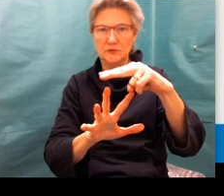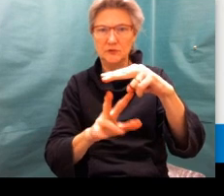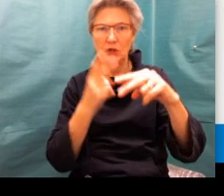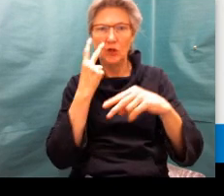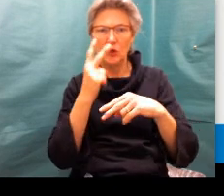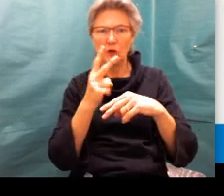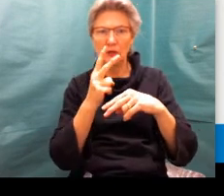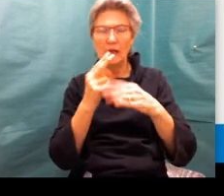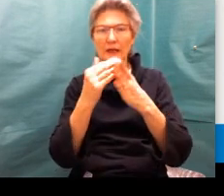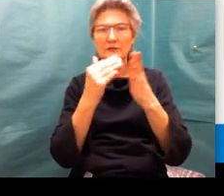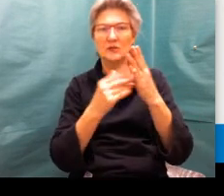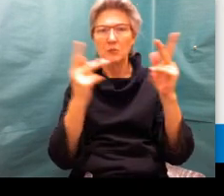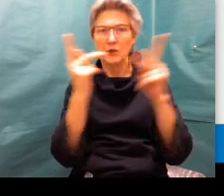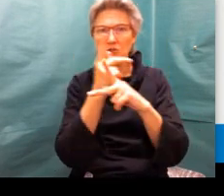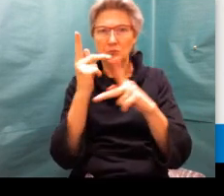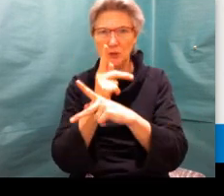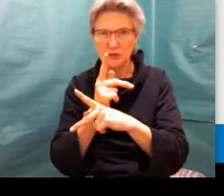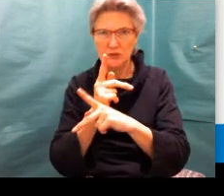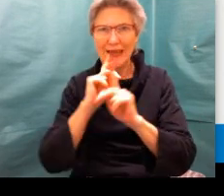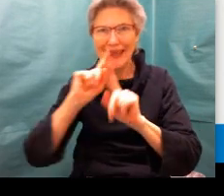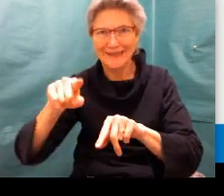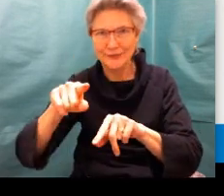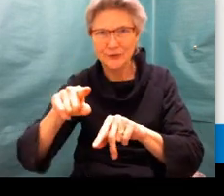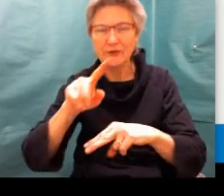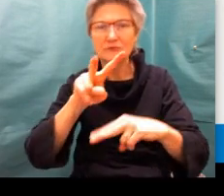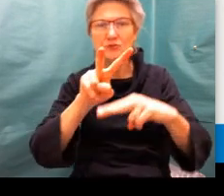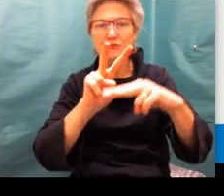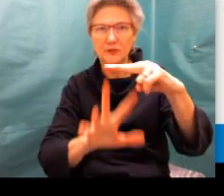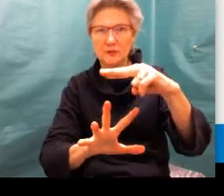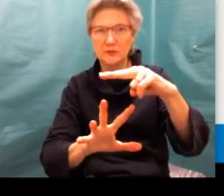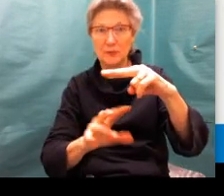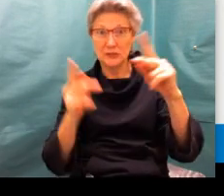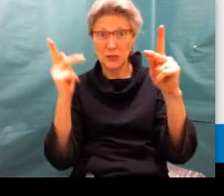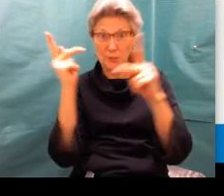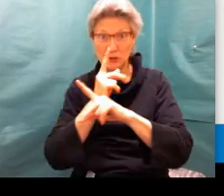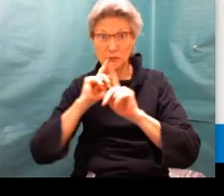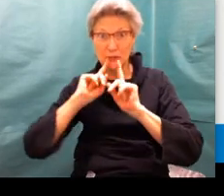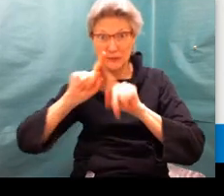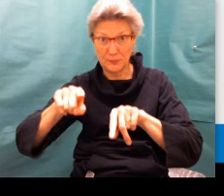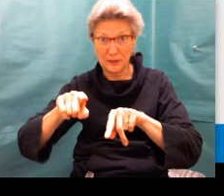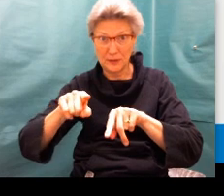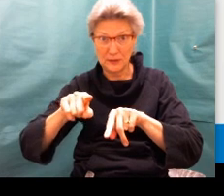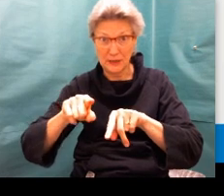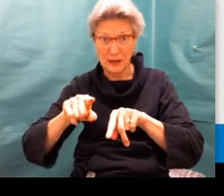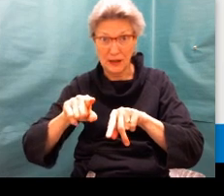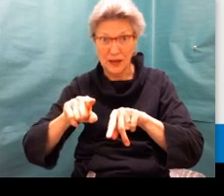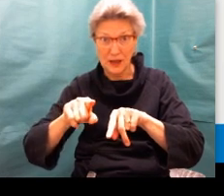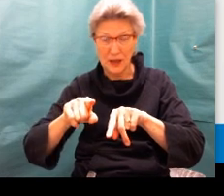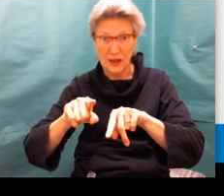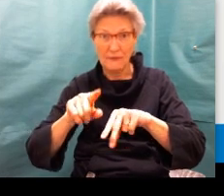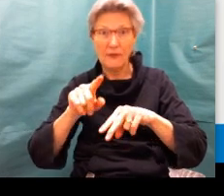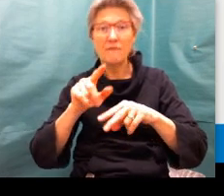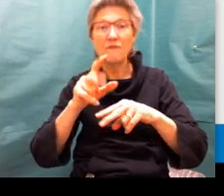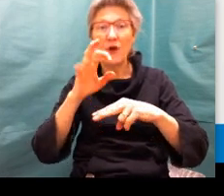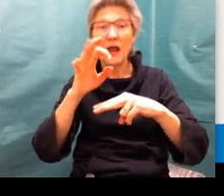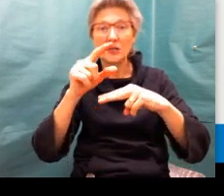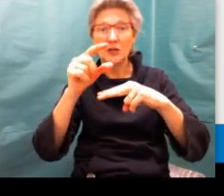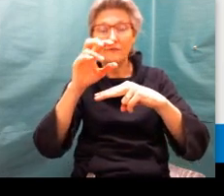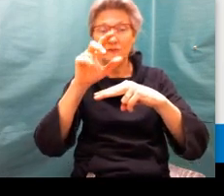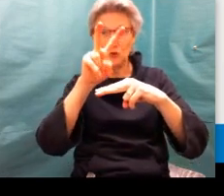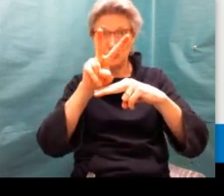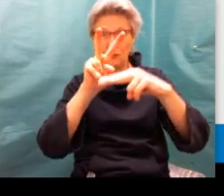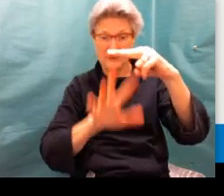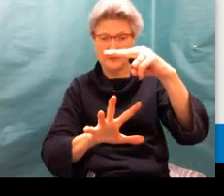the multiples of 2/5. So because a multiple is the product of our fraction 2/5 and a